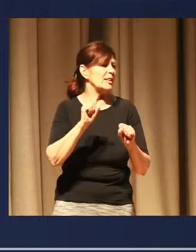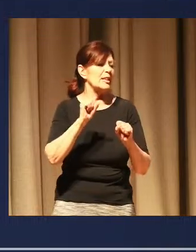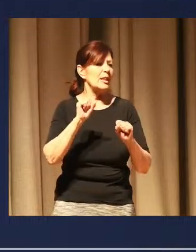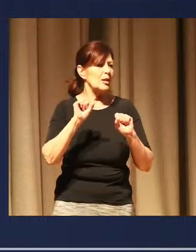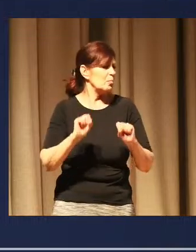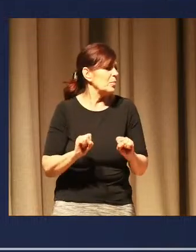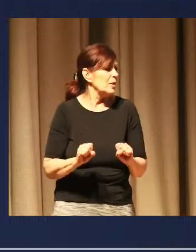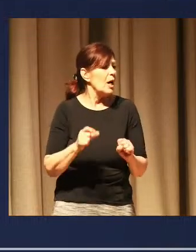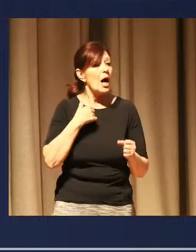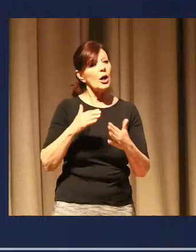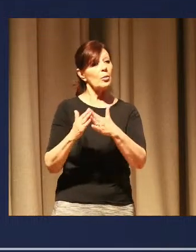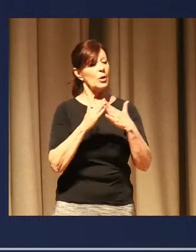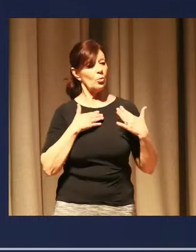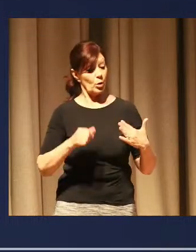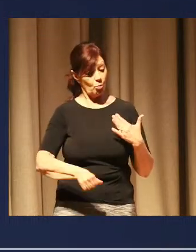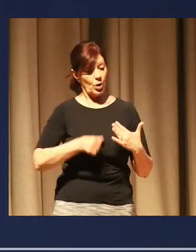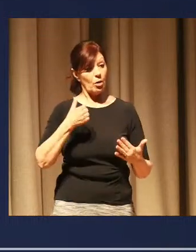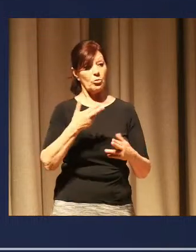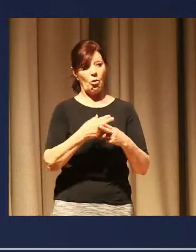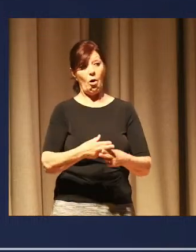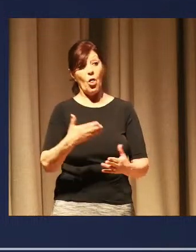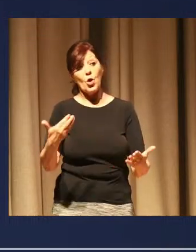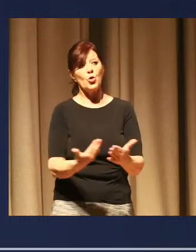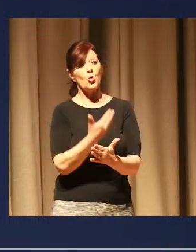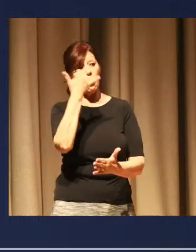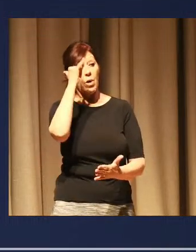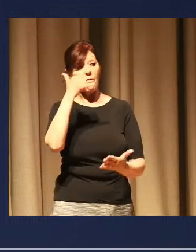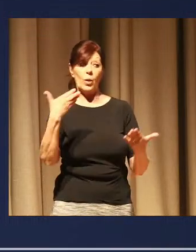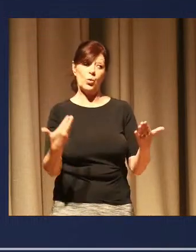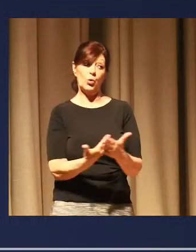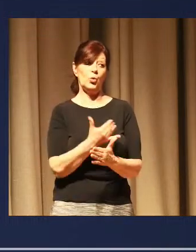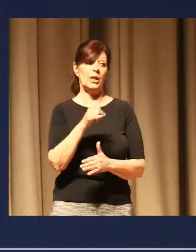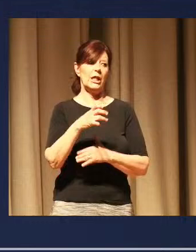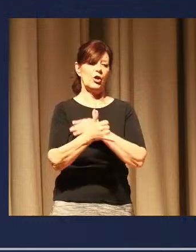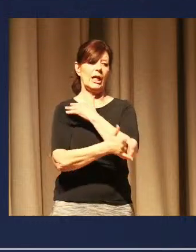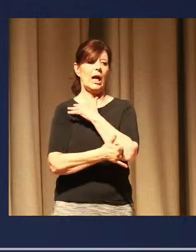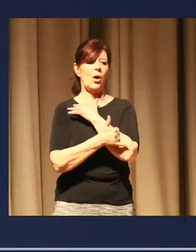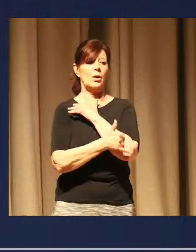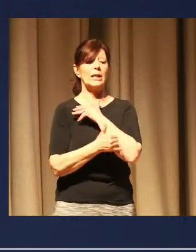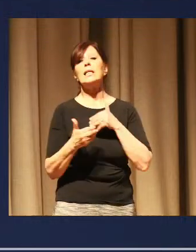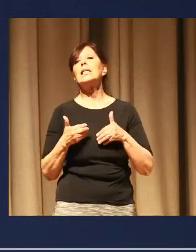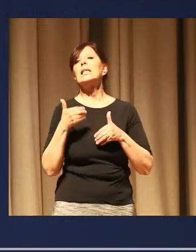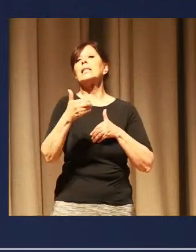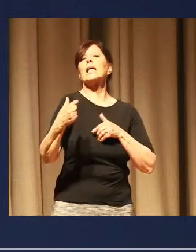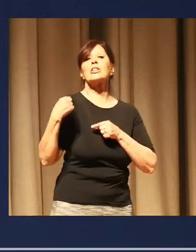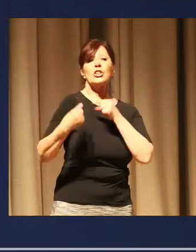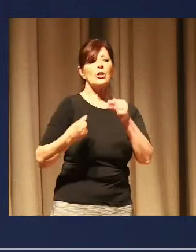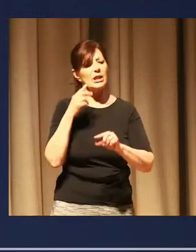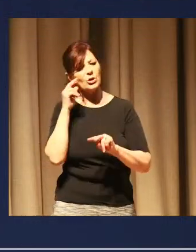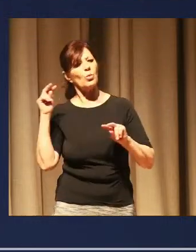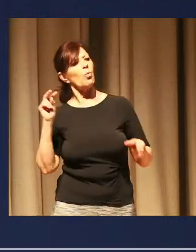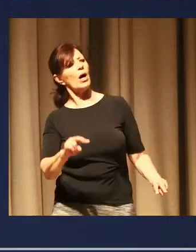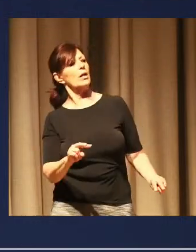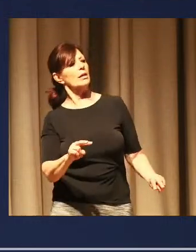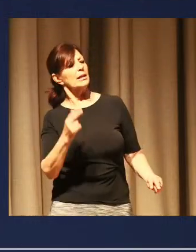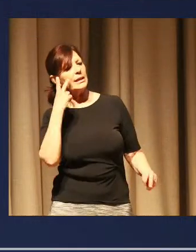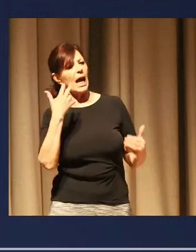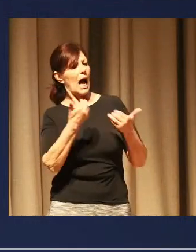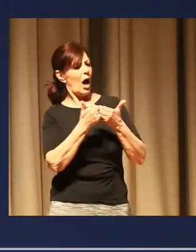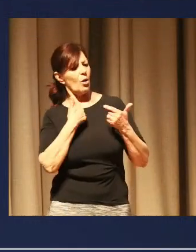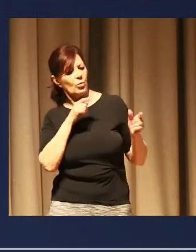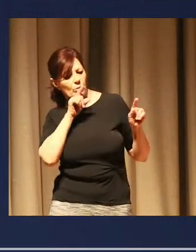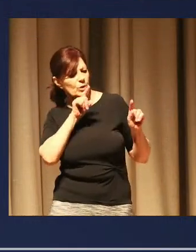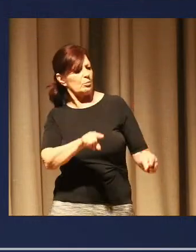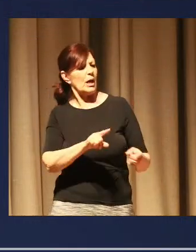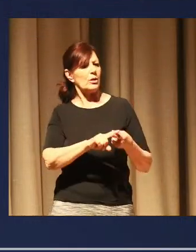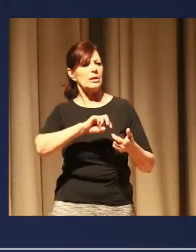community we are proud to call the New Buffalo, the New Erie County. The next generation is watching, seeing how we respond to the